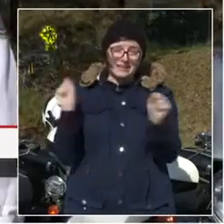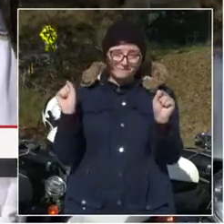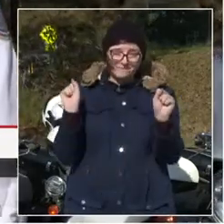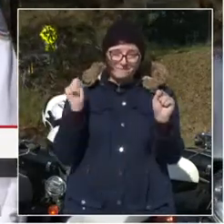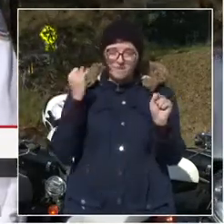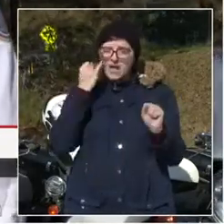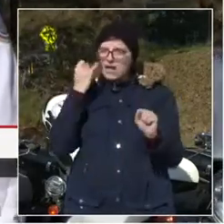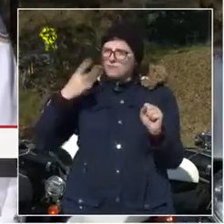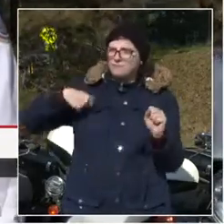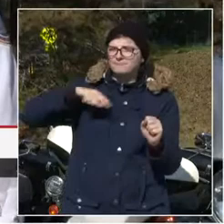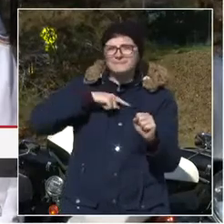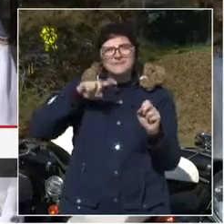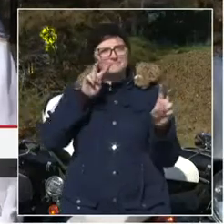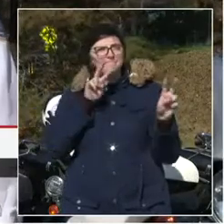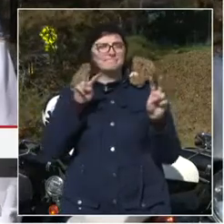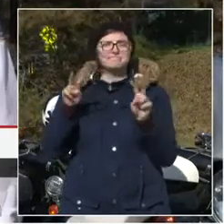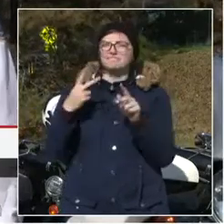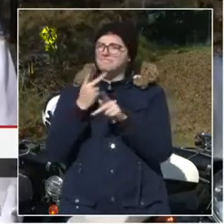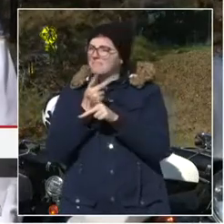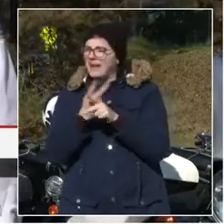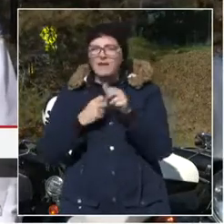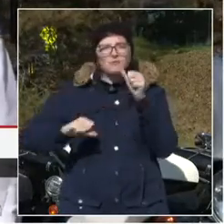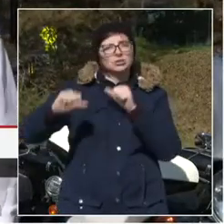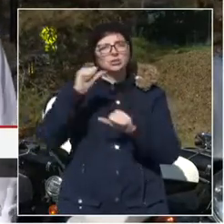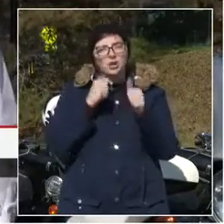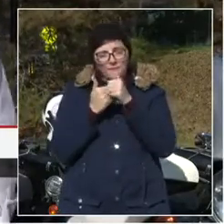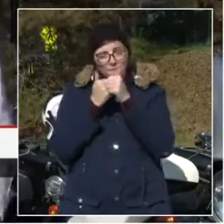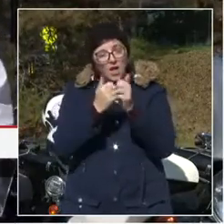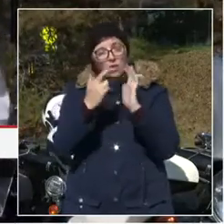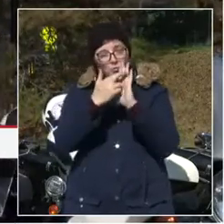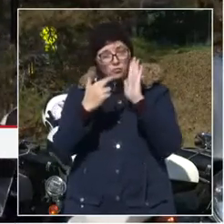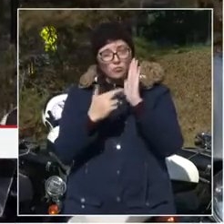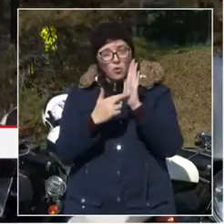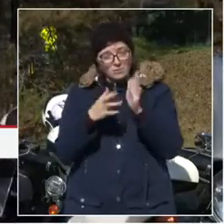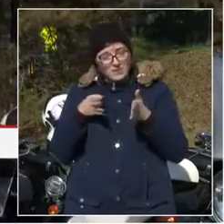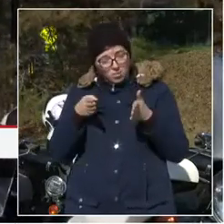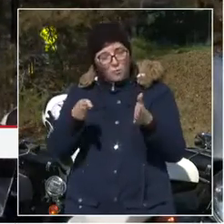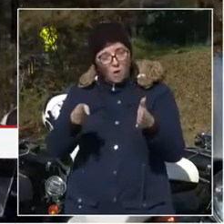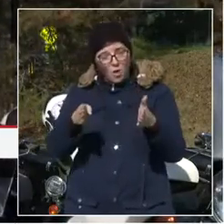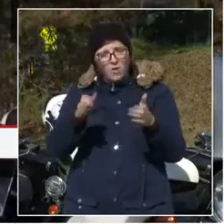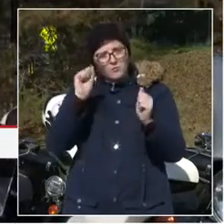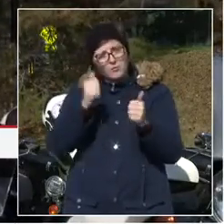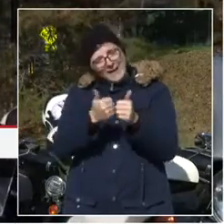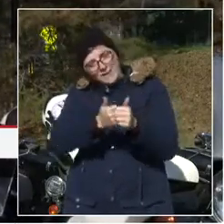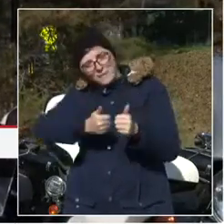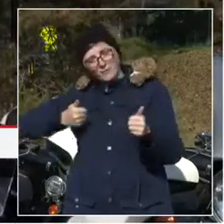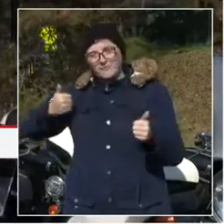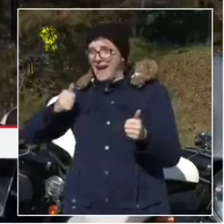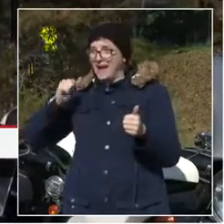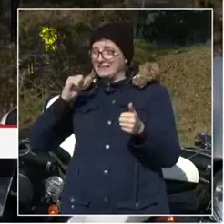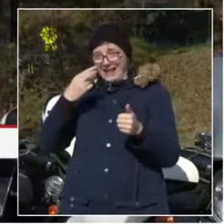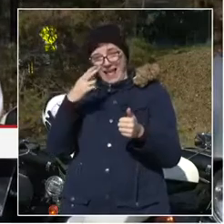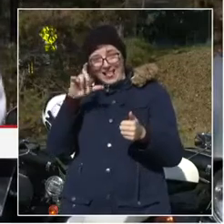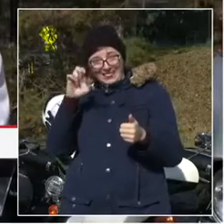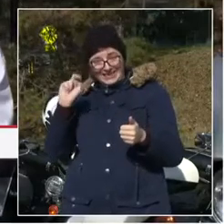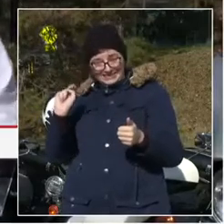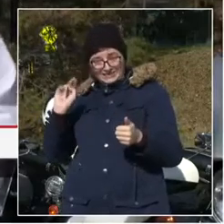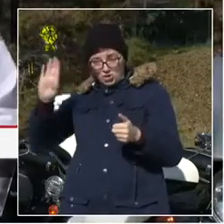looking out for one another and following the rules of the road, we can prevent stories like Helen's from happening